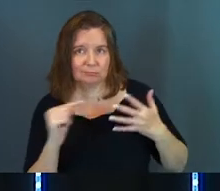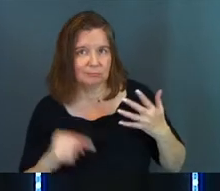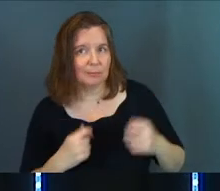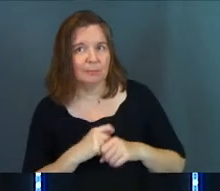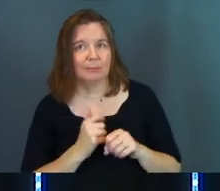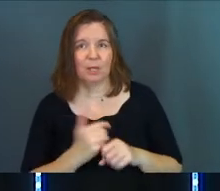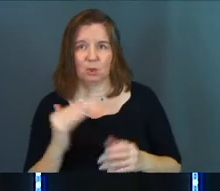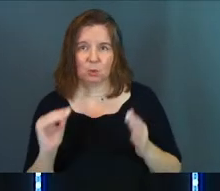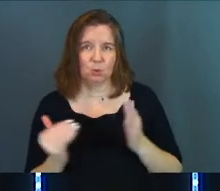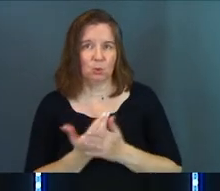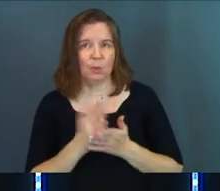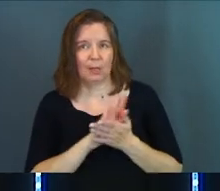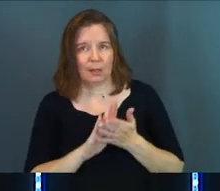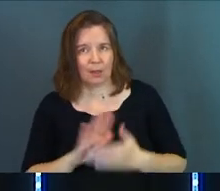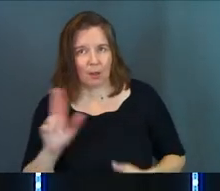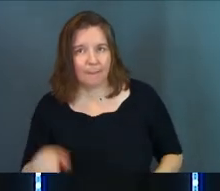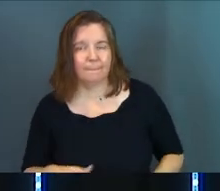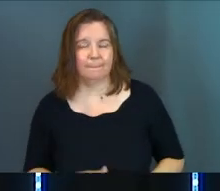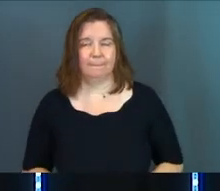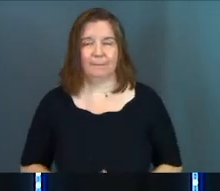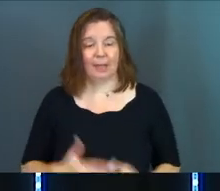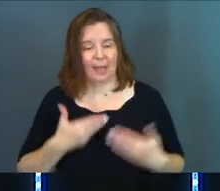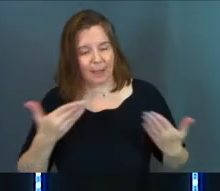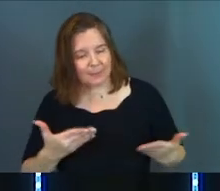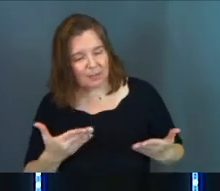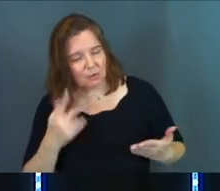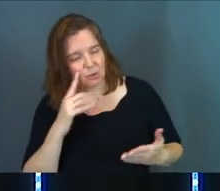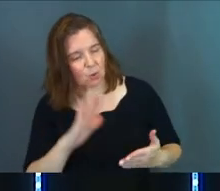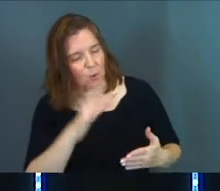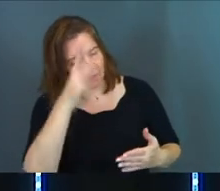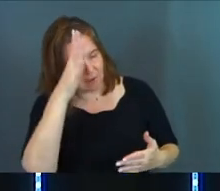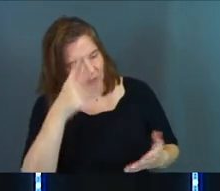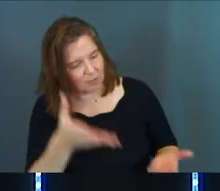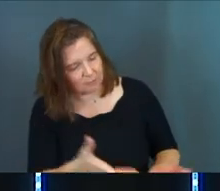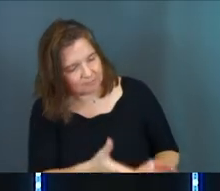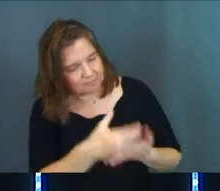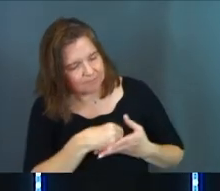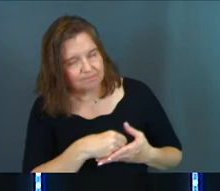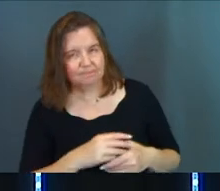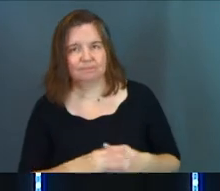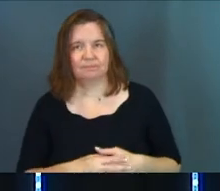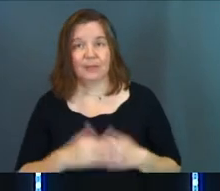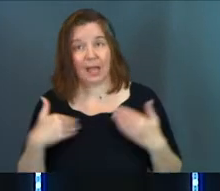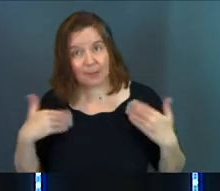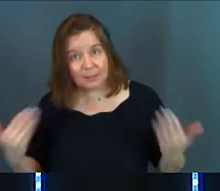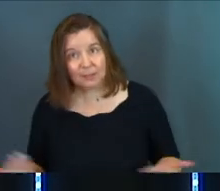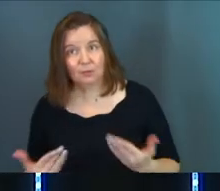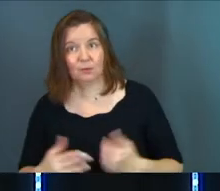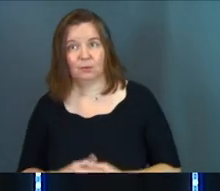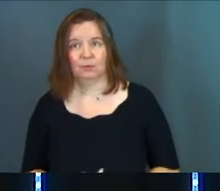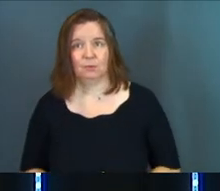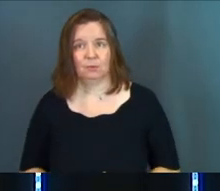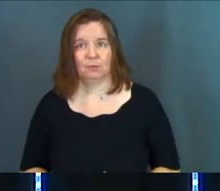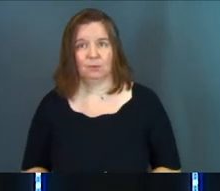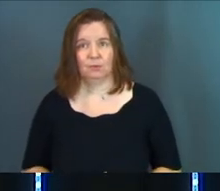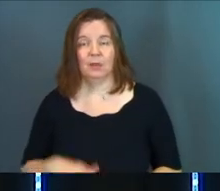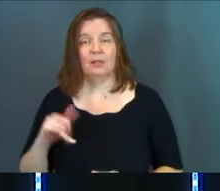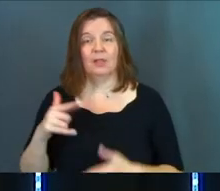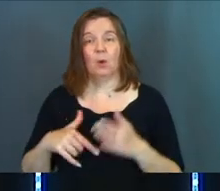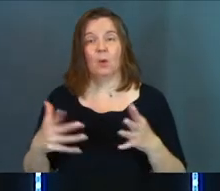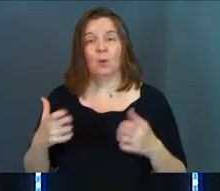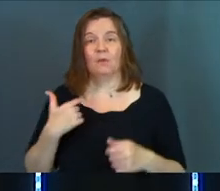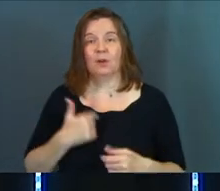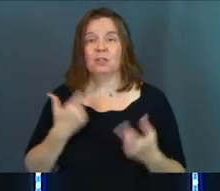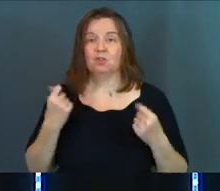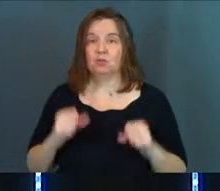I'm here to make you new. I'm here to clean you up. I'm here to be your Father. Praise God. I'm here. That's what He